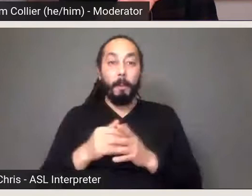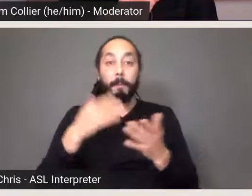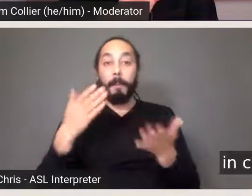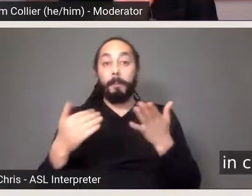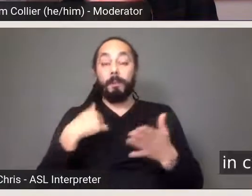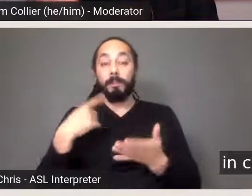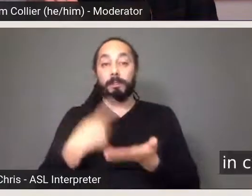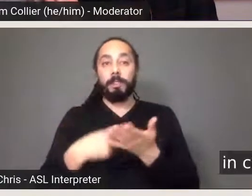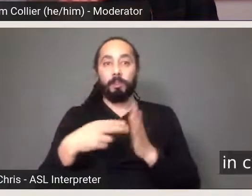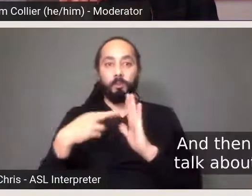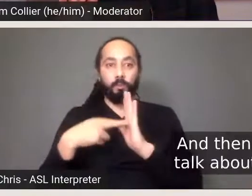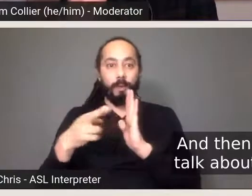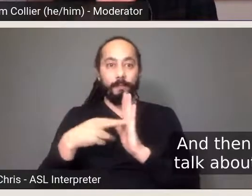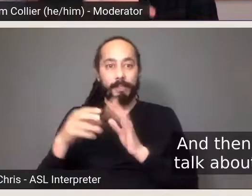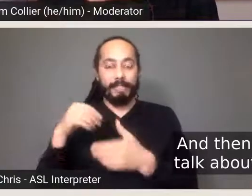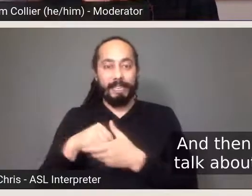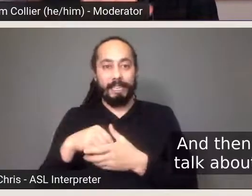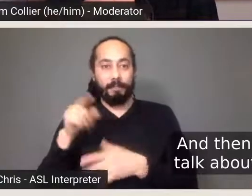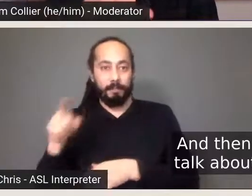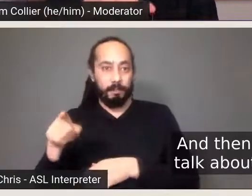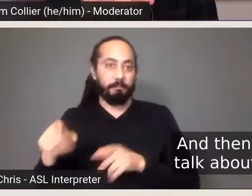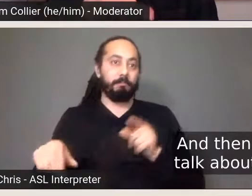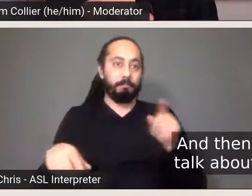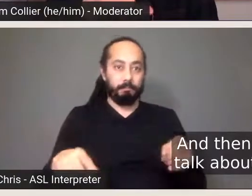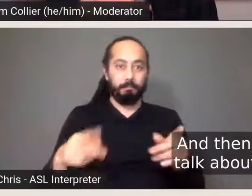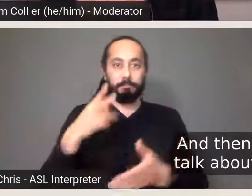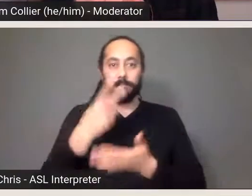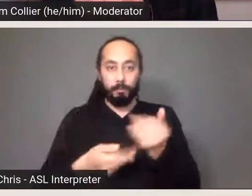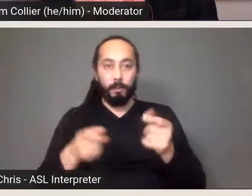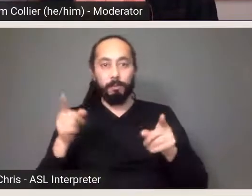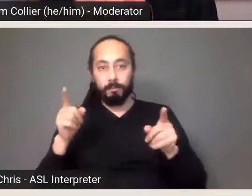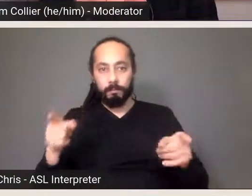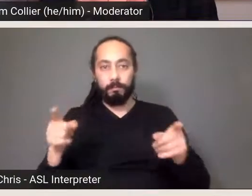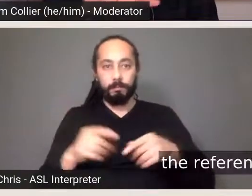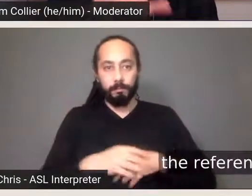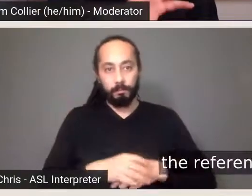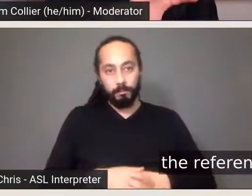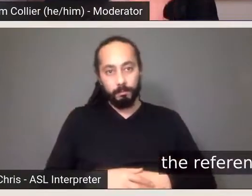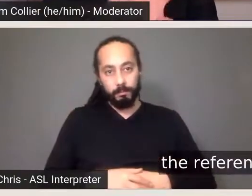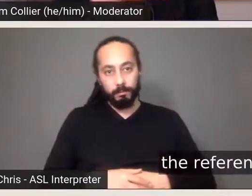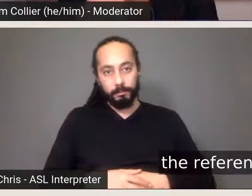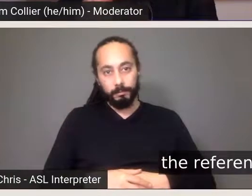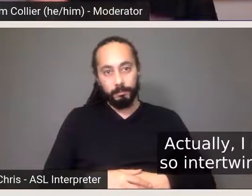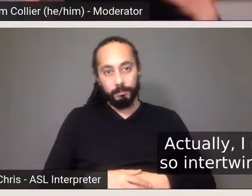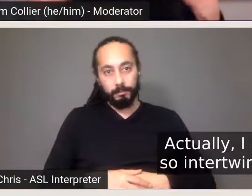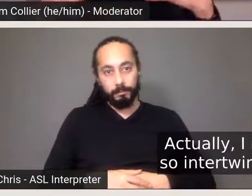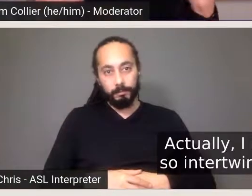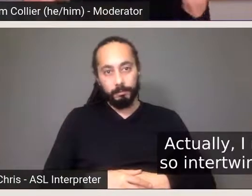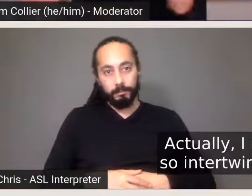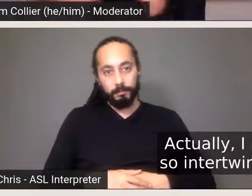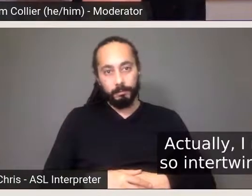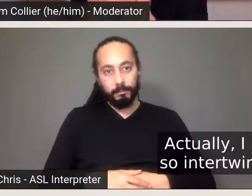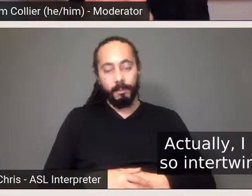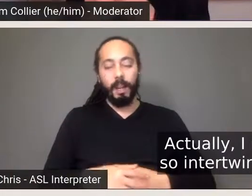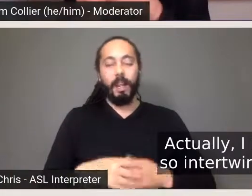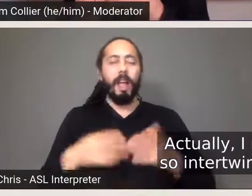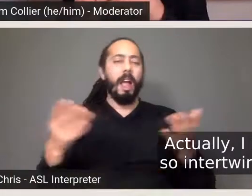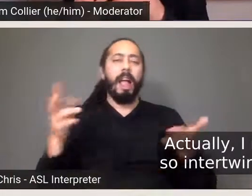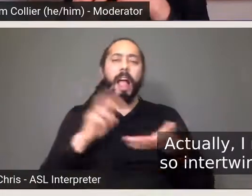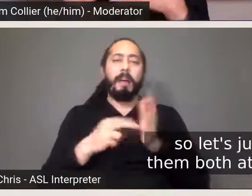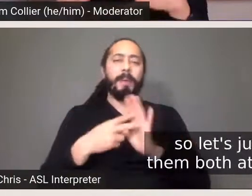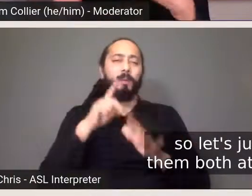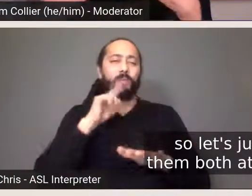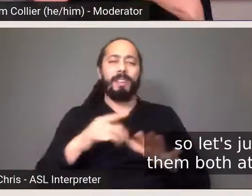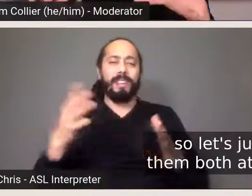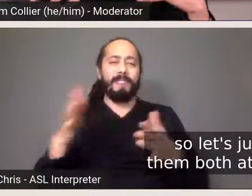in cinema, and then we can also talk about the history. The references of history. Actually, I mean, they're so intertwined in the